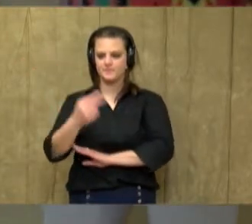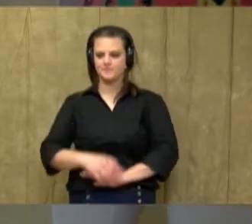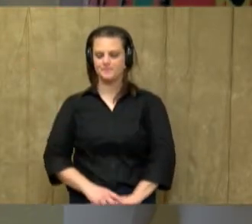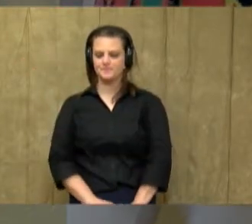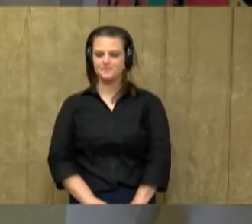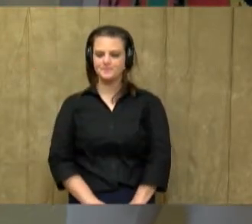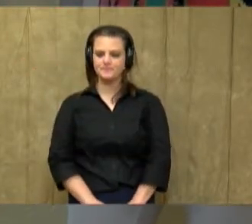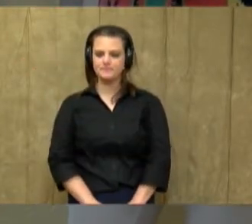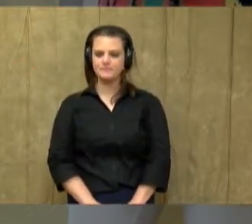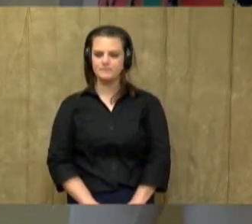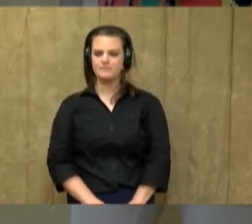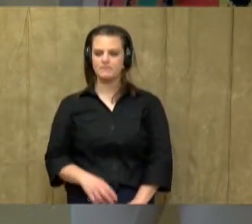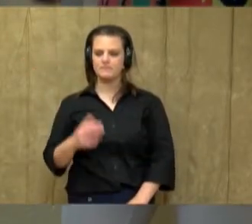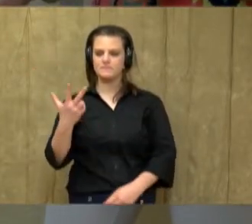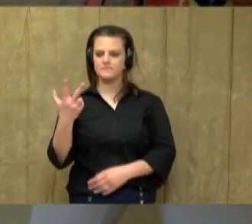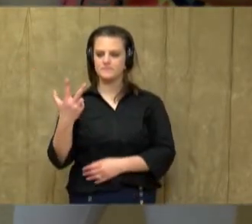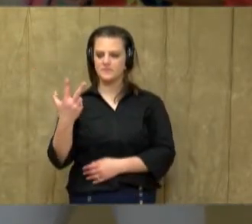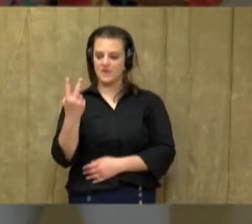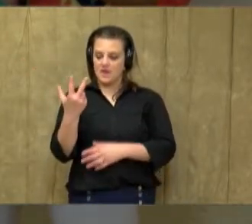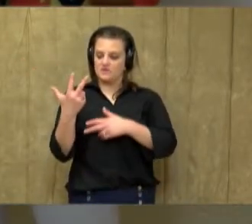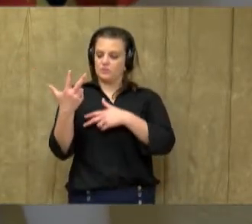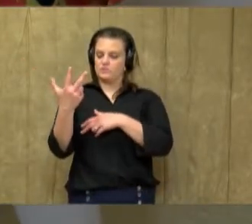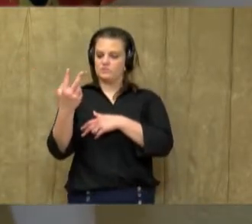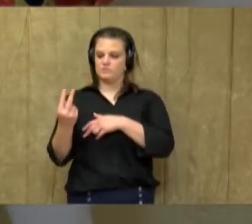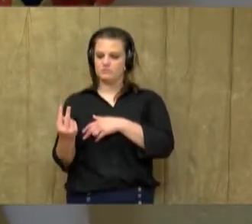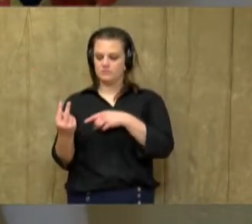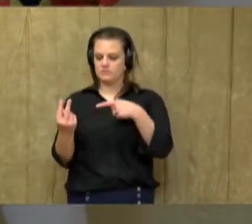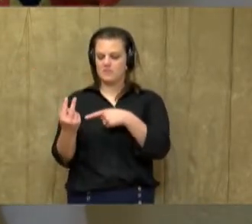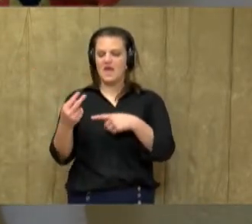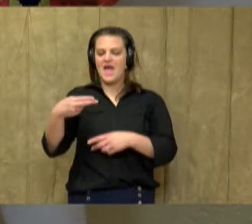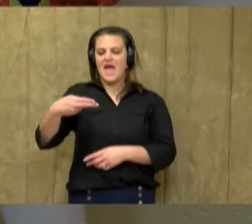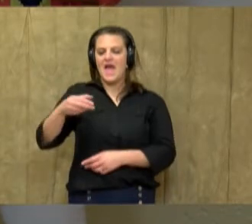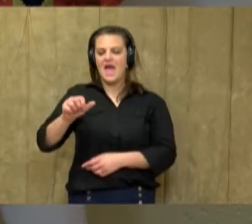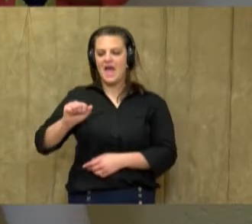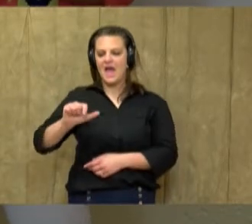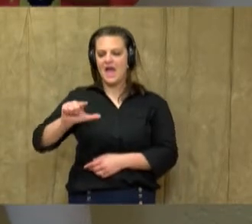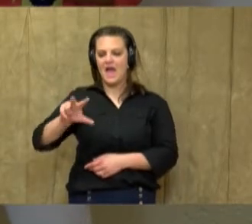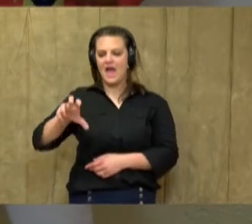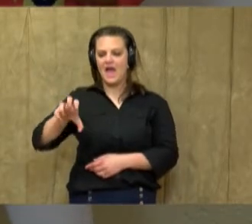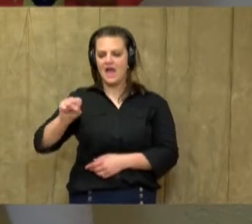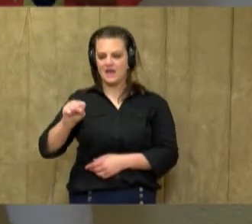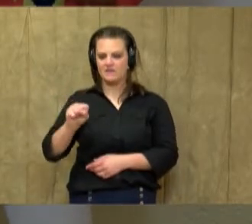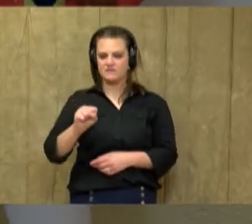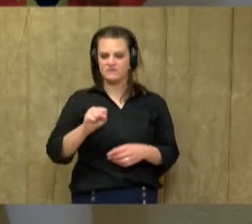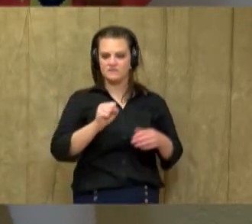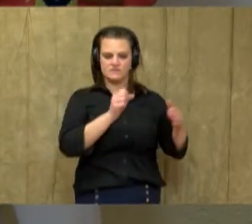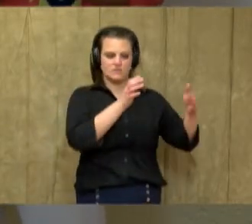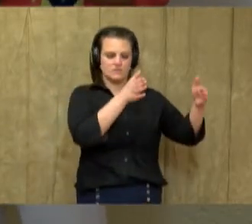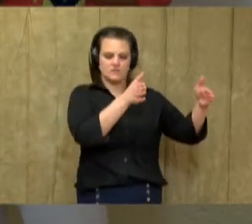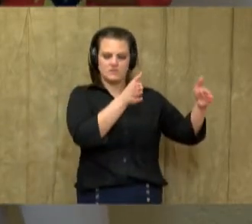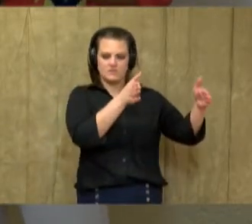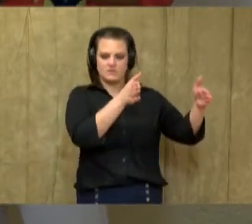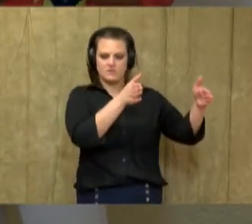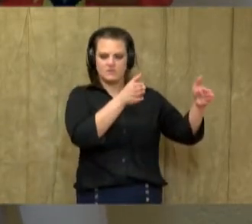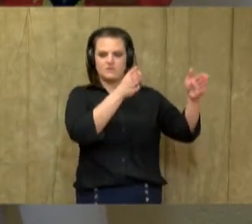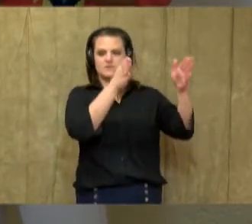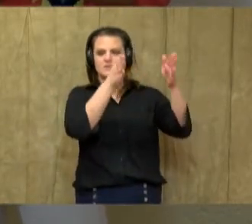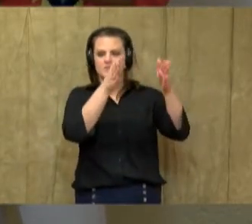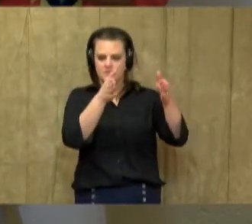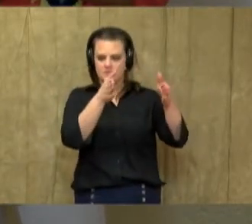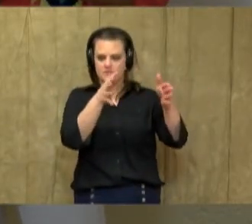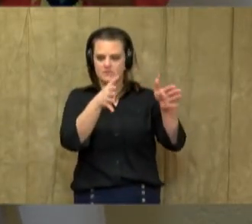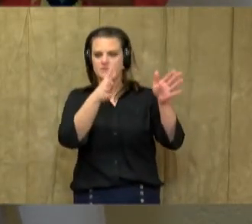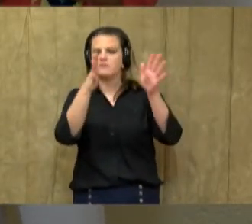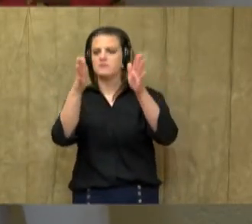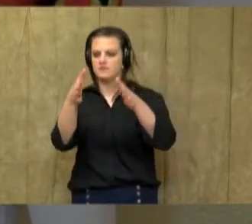halves. 3 halves. If I'm looking here, there's a half, there's another half, there's another half. There's